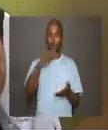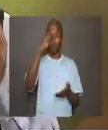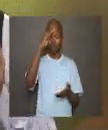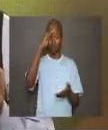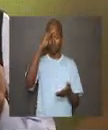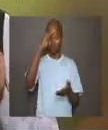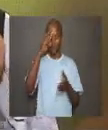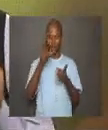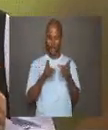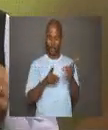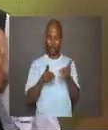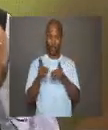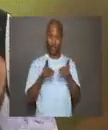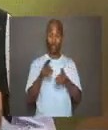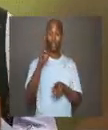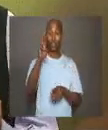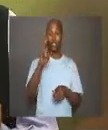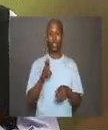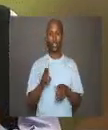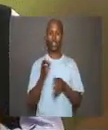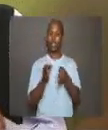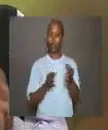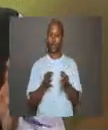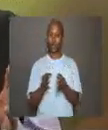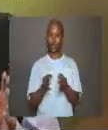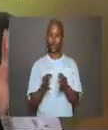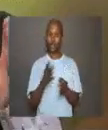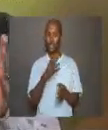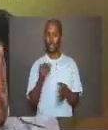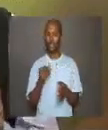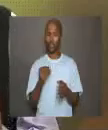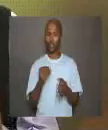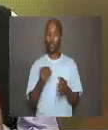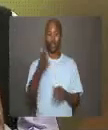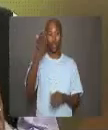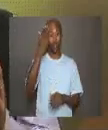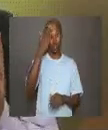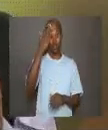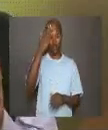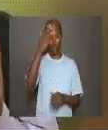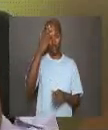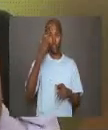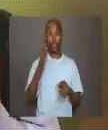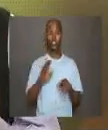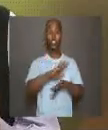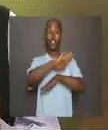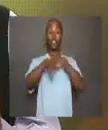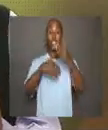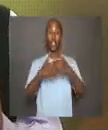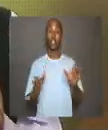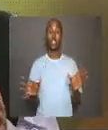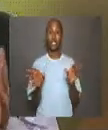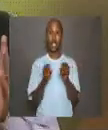learn to define rational expressions and identify the universal